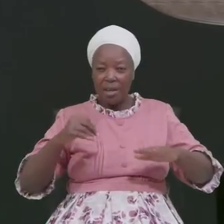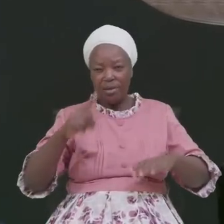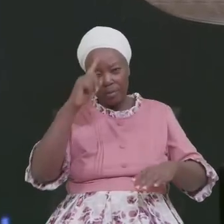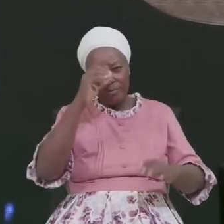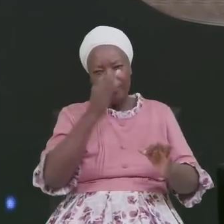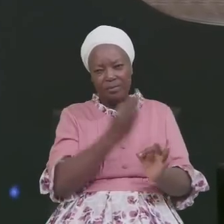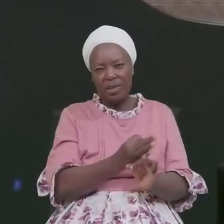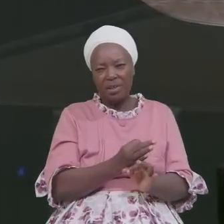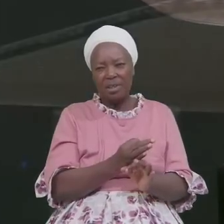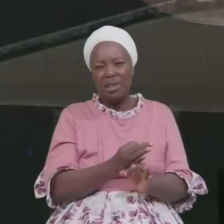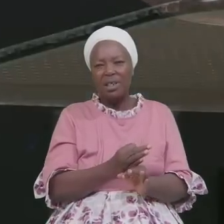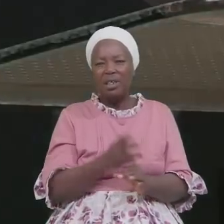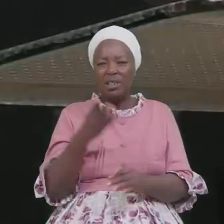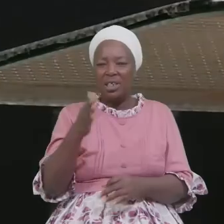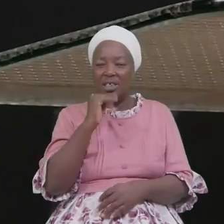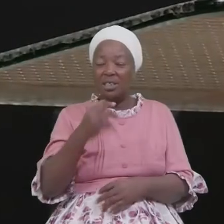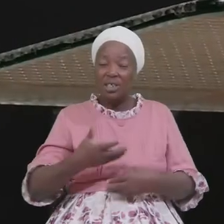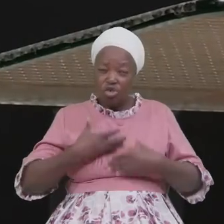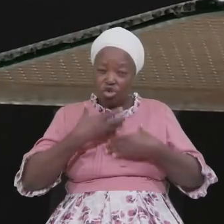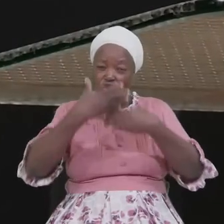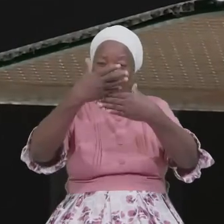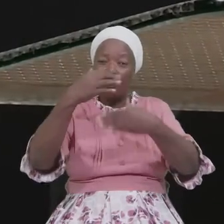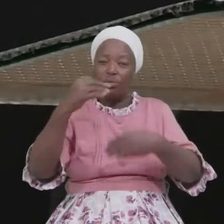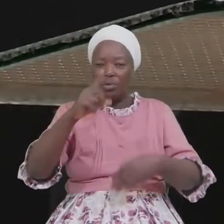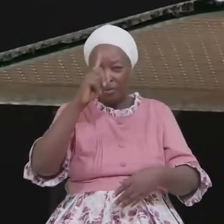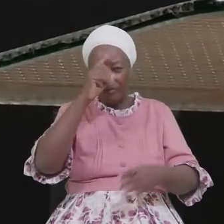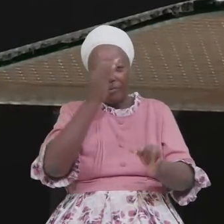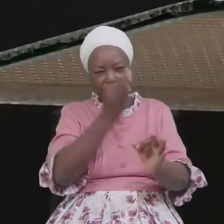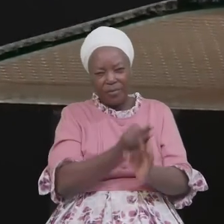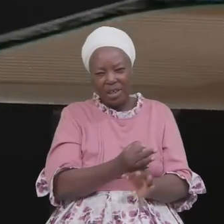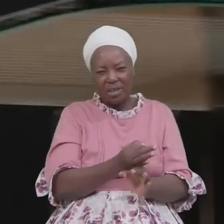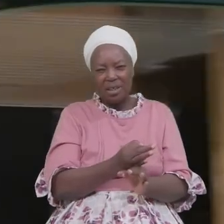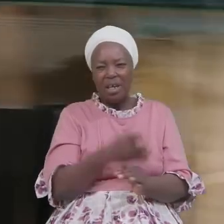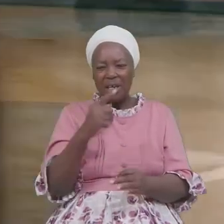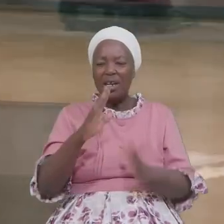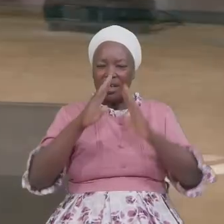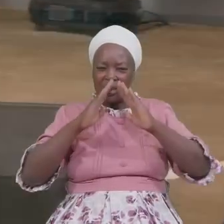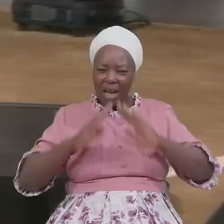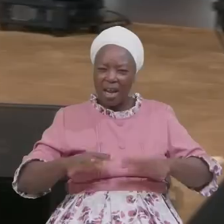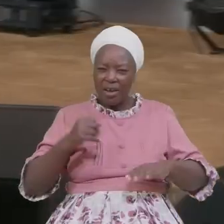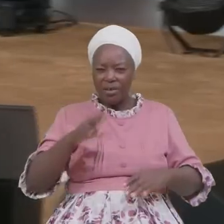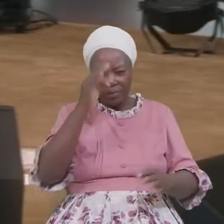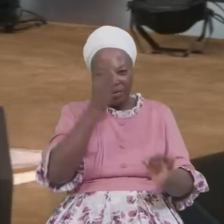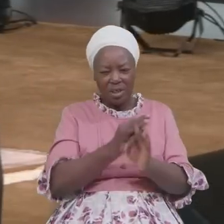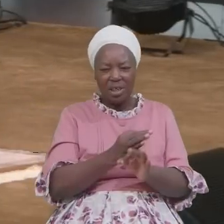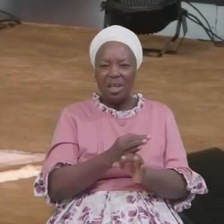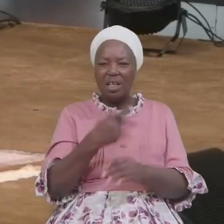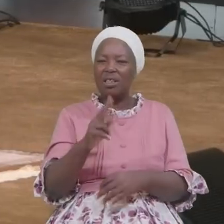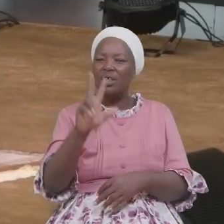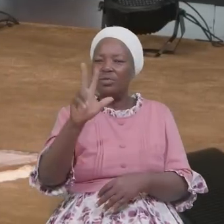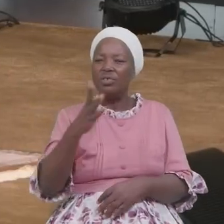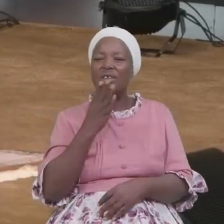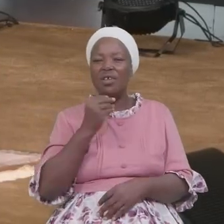about the shout of faith, the silence of faith? Shadrach,